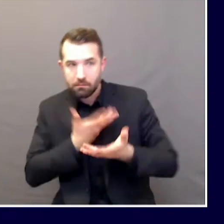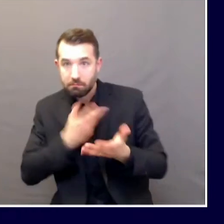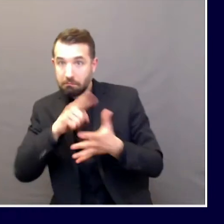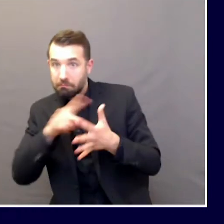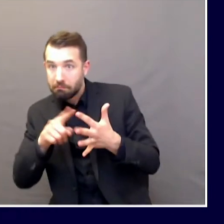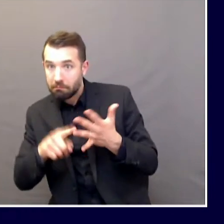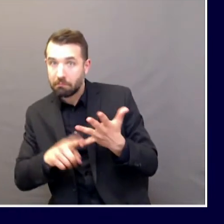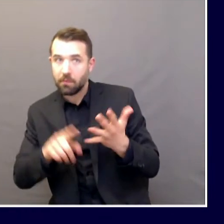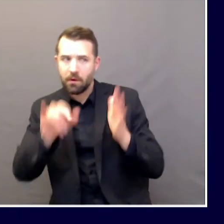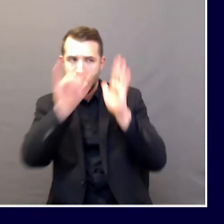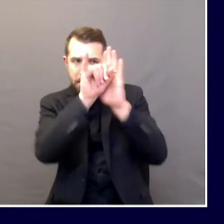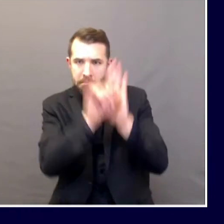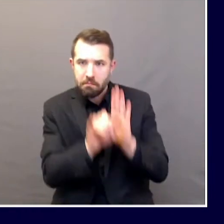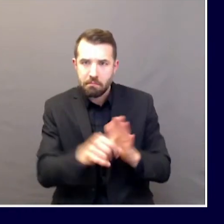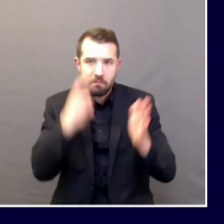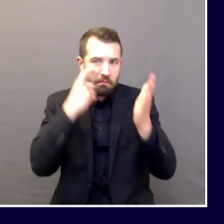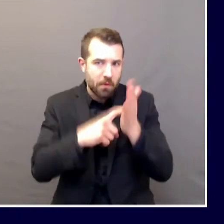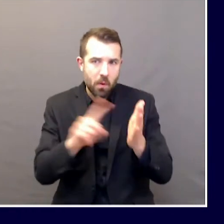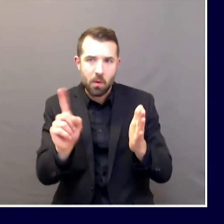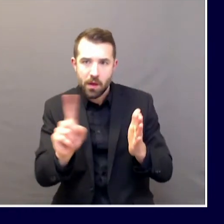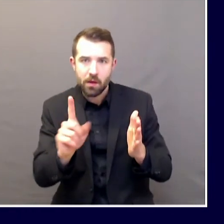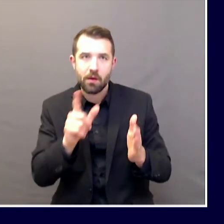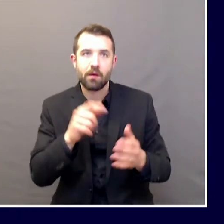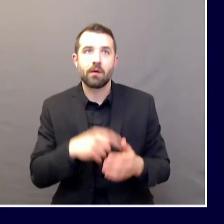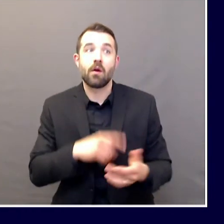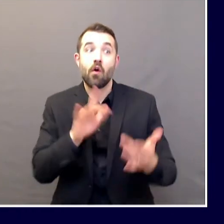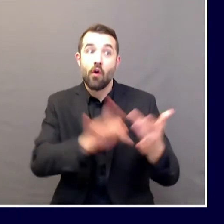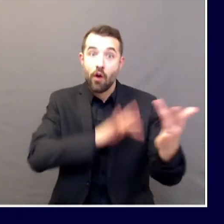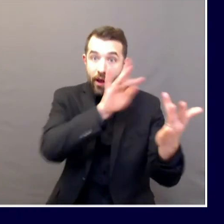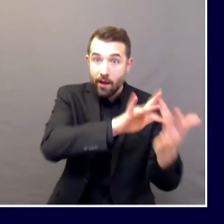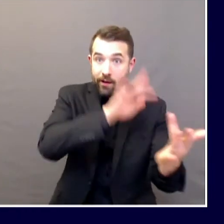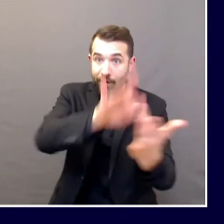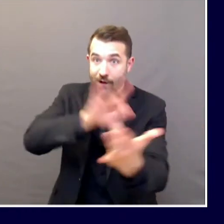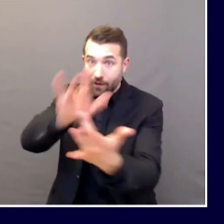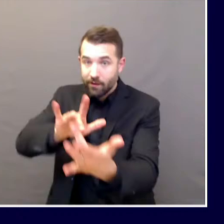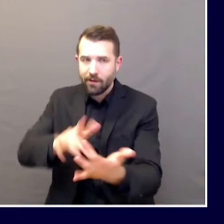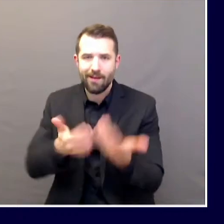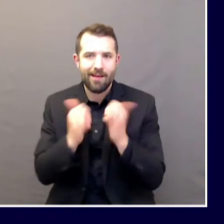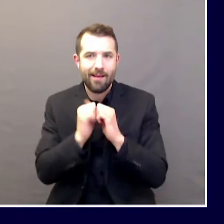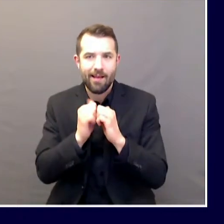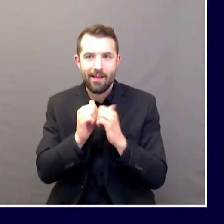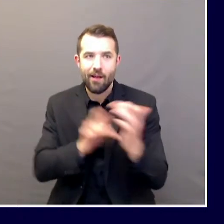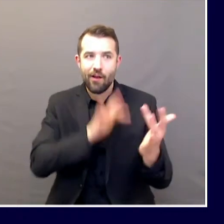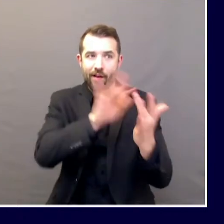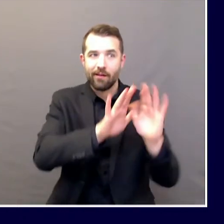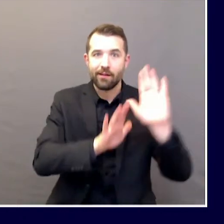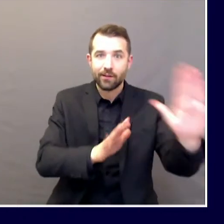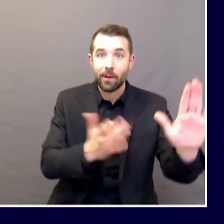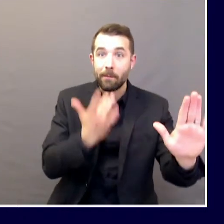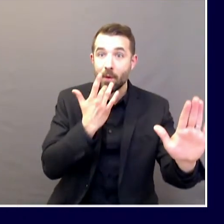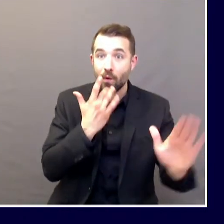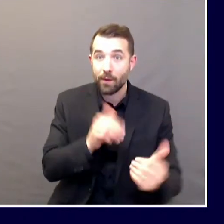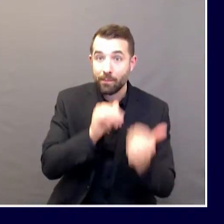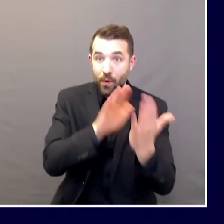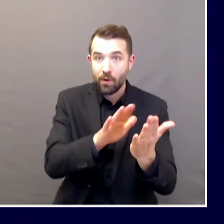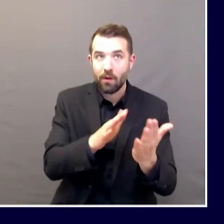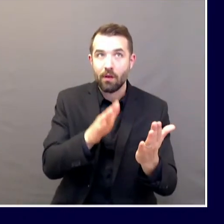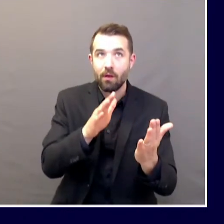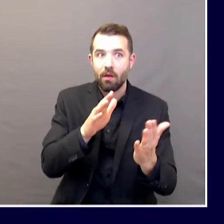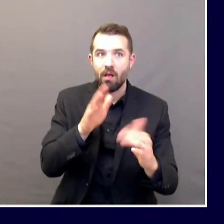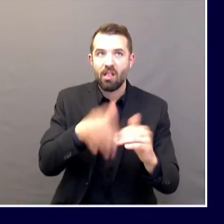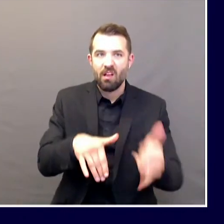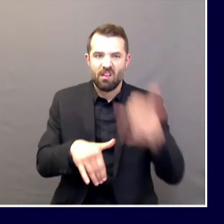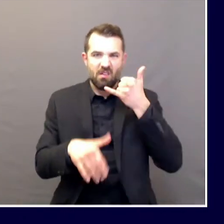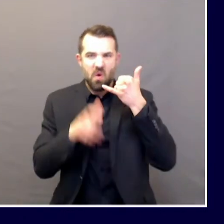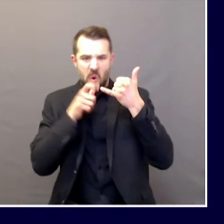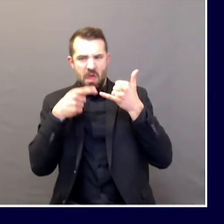Step two is notification. We reach out to them in a manner that is familiar to them, so they're not getting a phone call from somebody that they don't know or